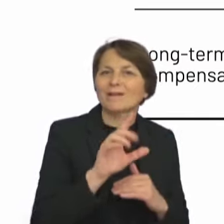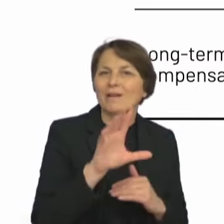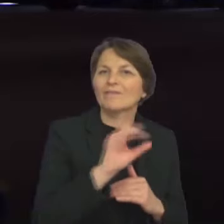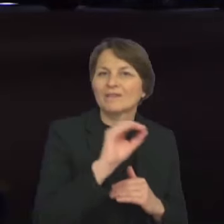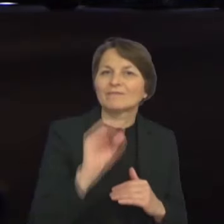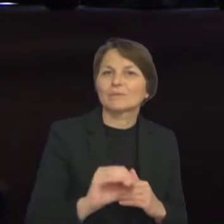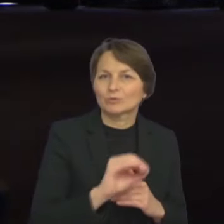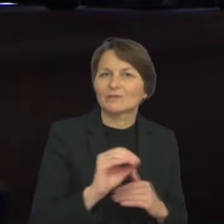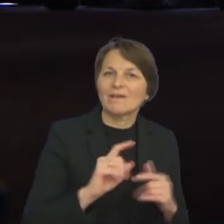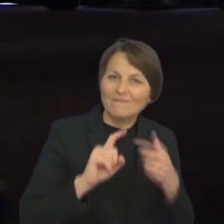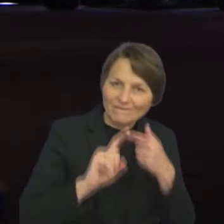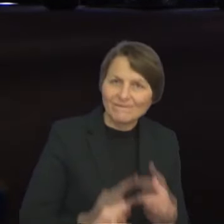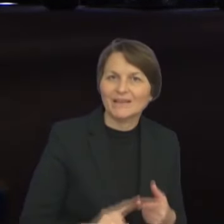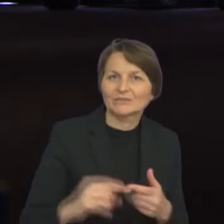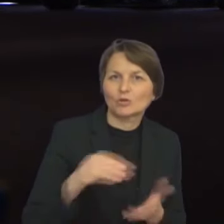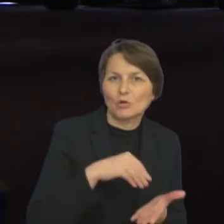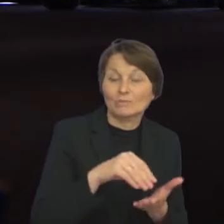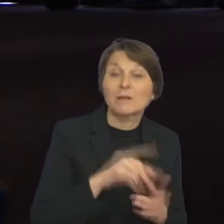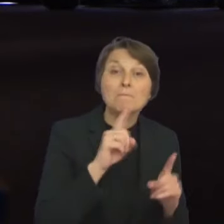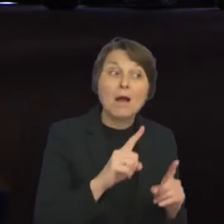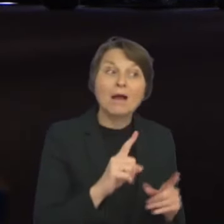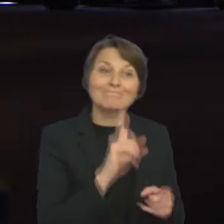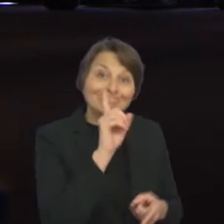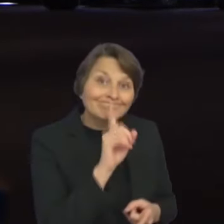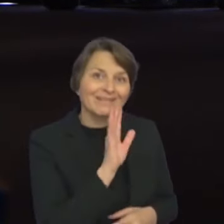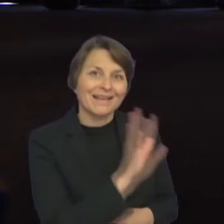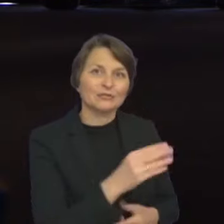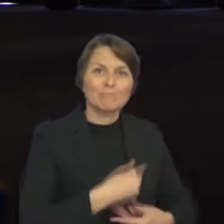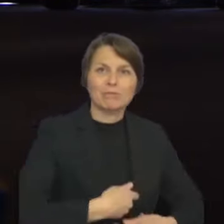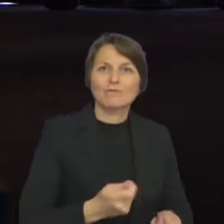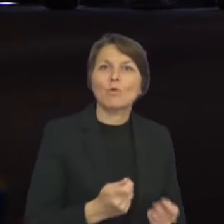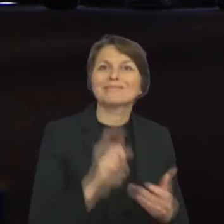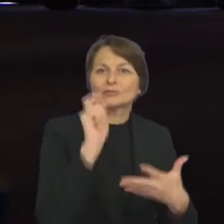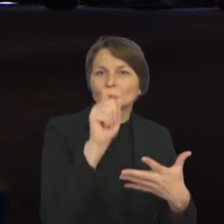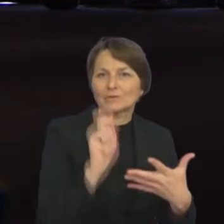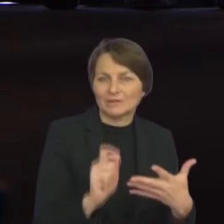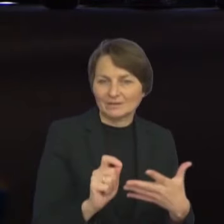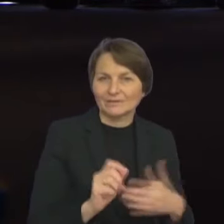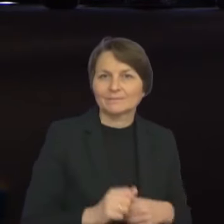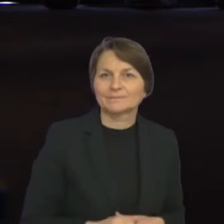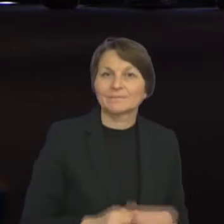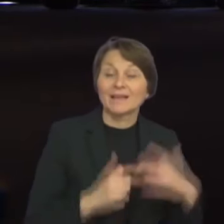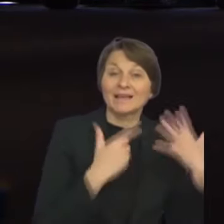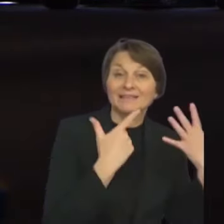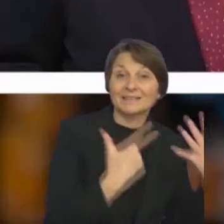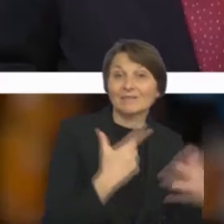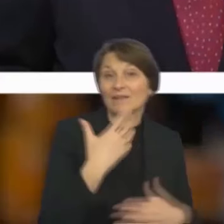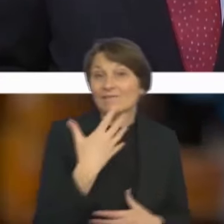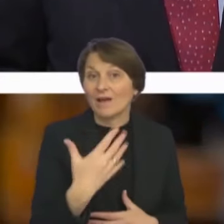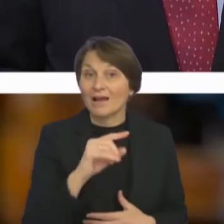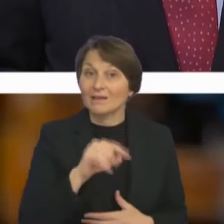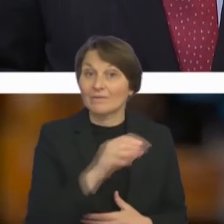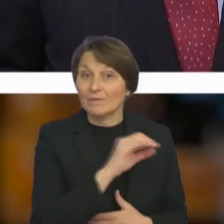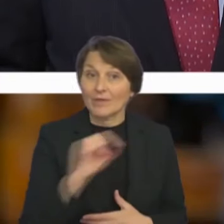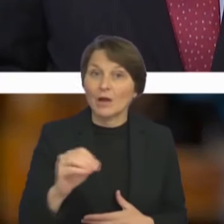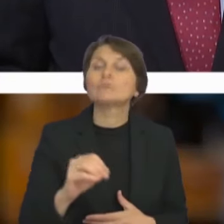achievement of performance criteria, and an attribution of 75,000 performance shares subject to